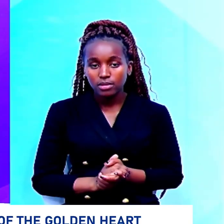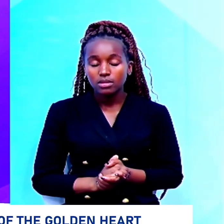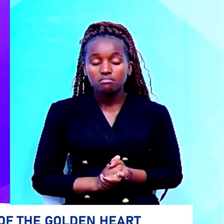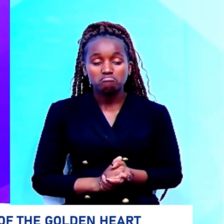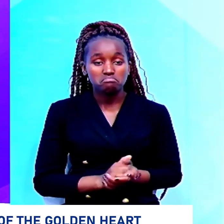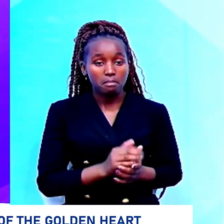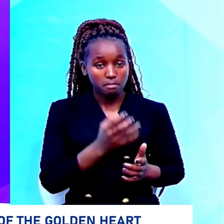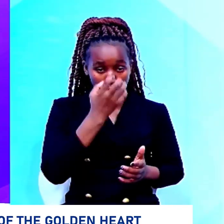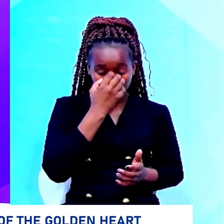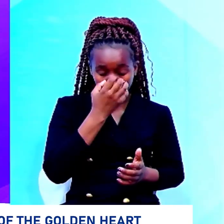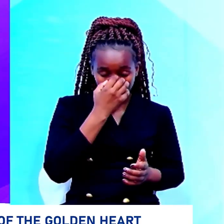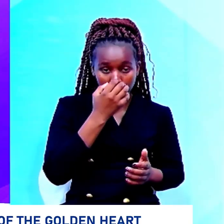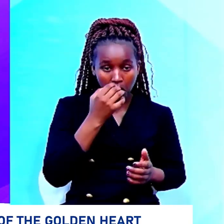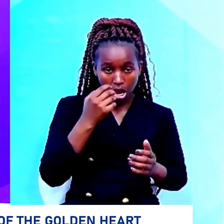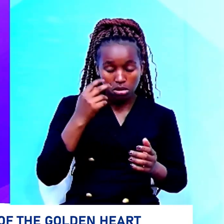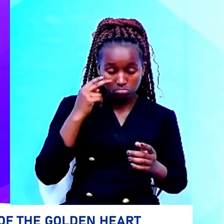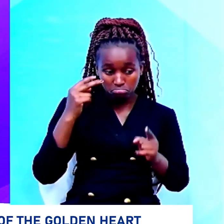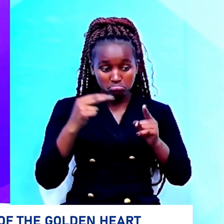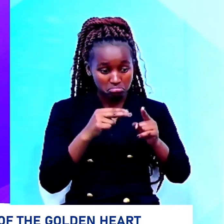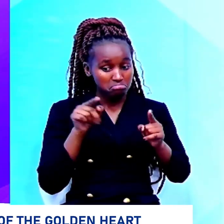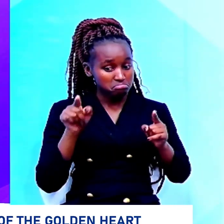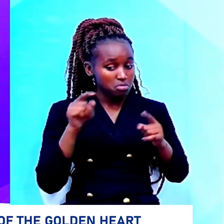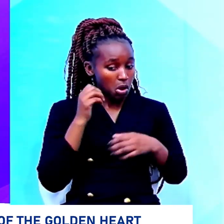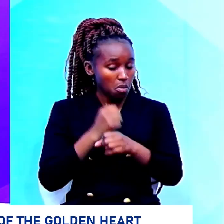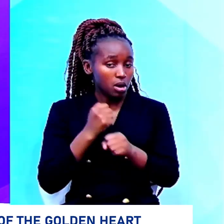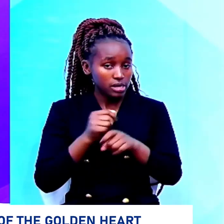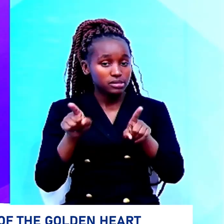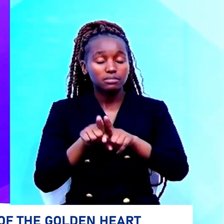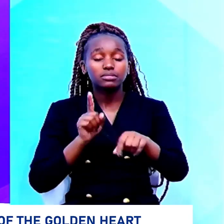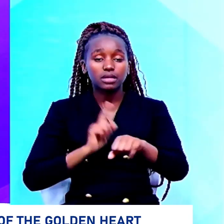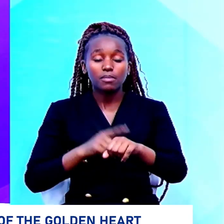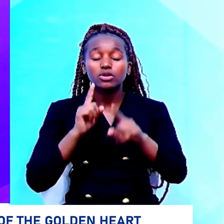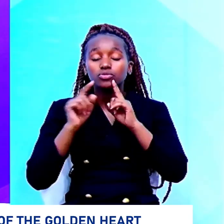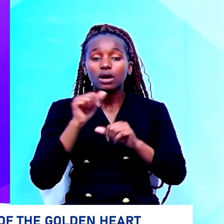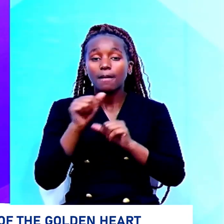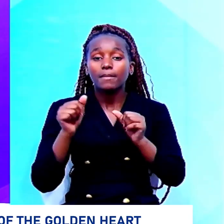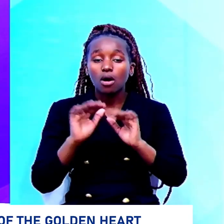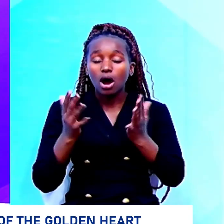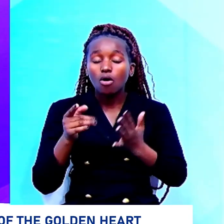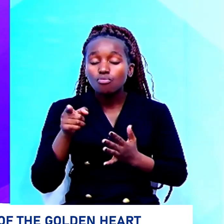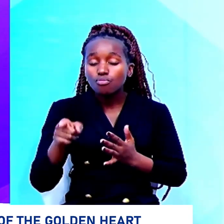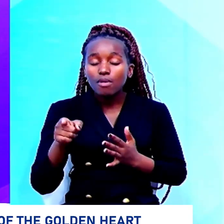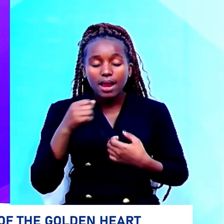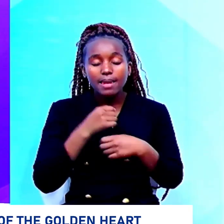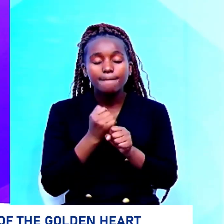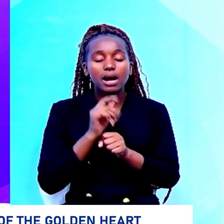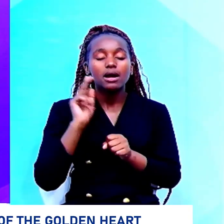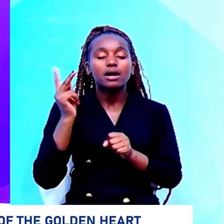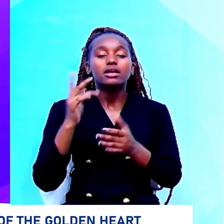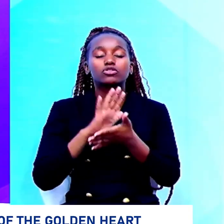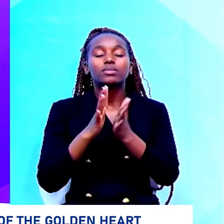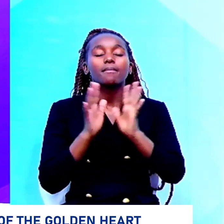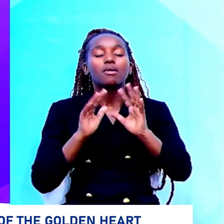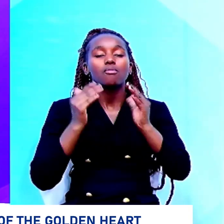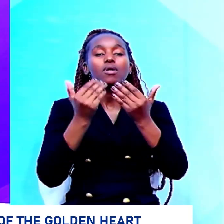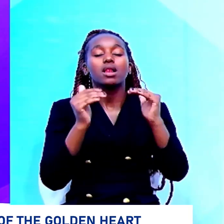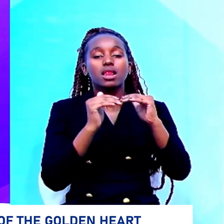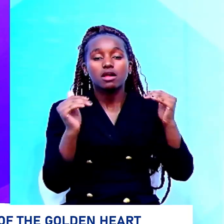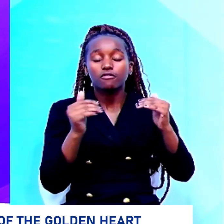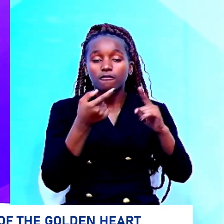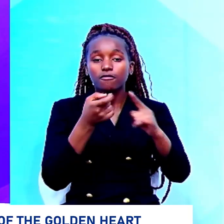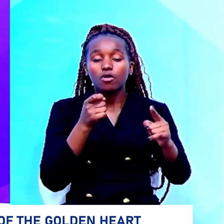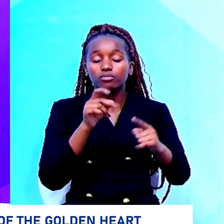Ki-moon's contribution in putting climate change on the global forefront, beginning with the